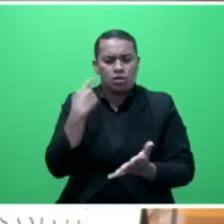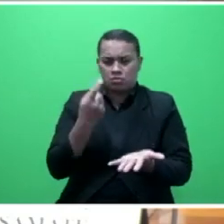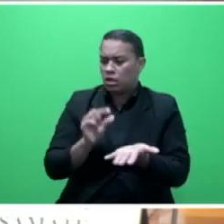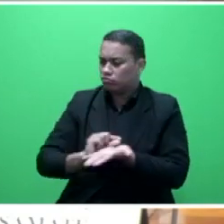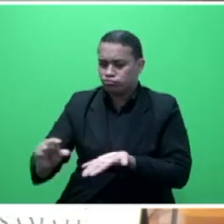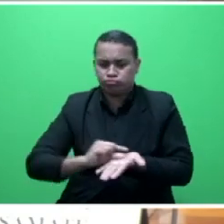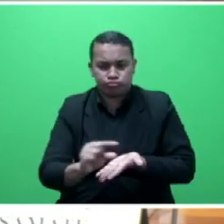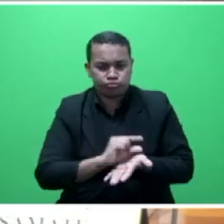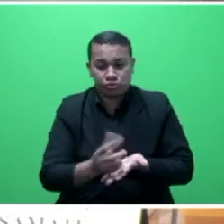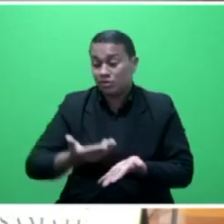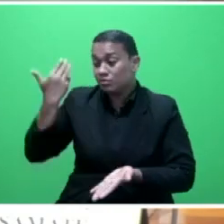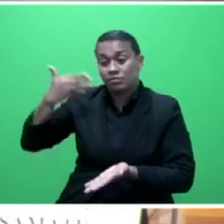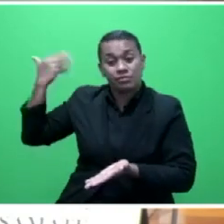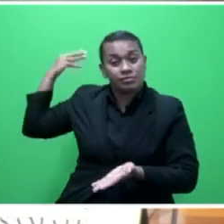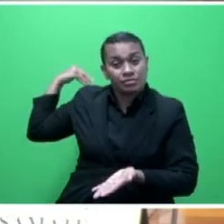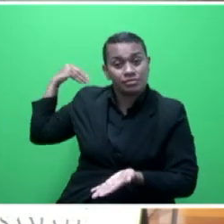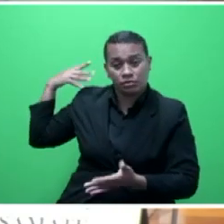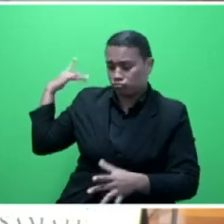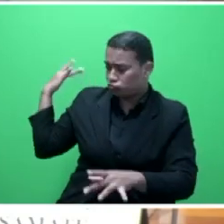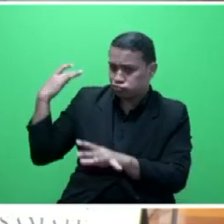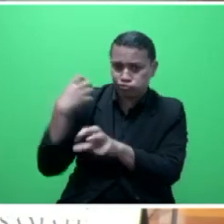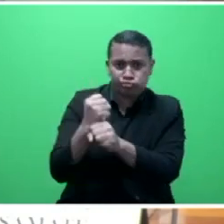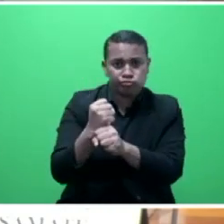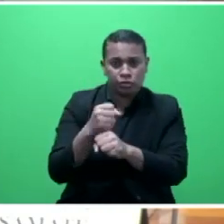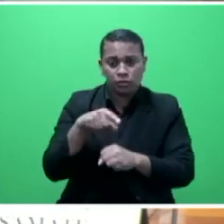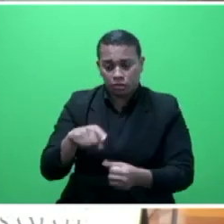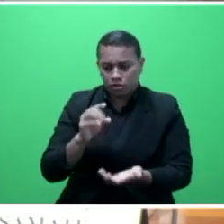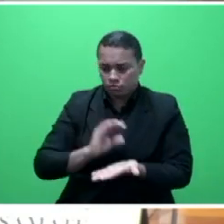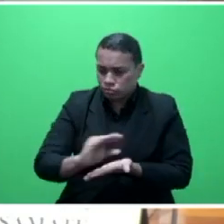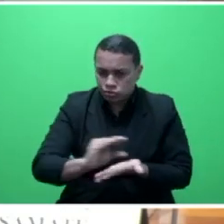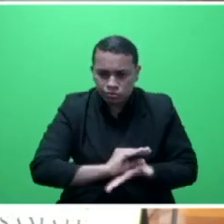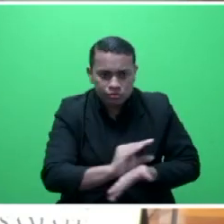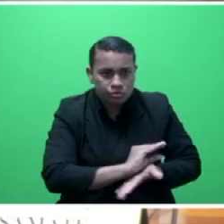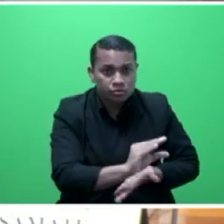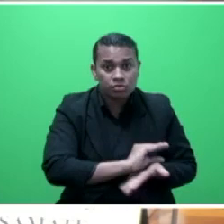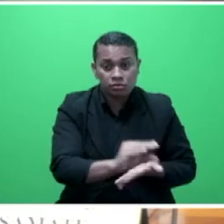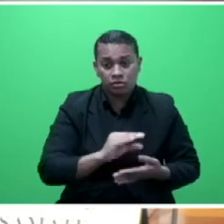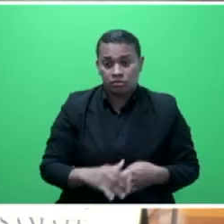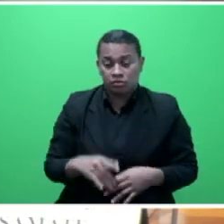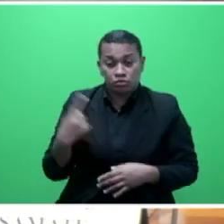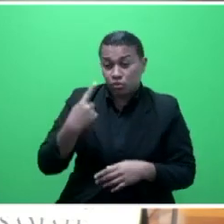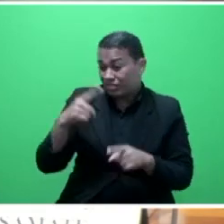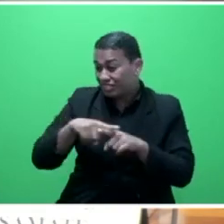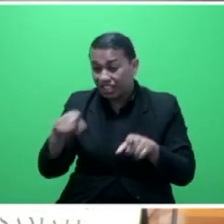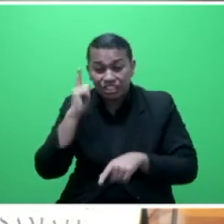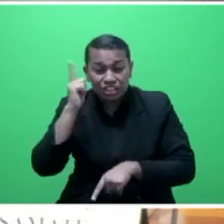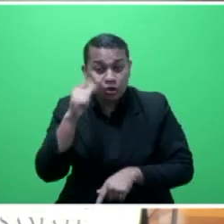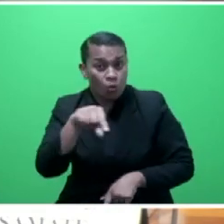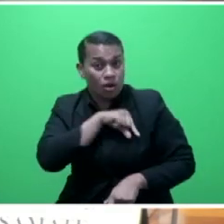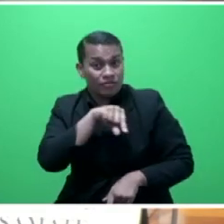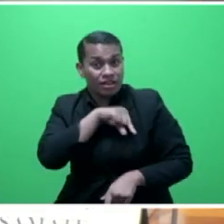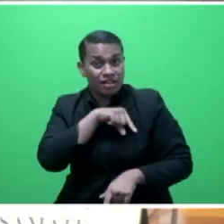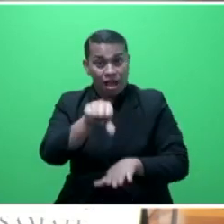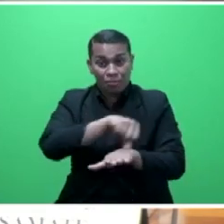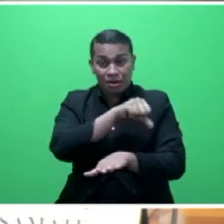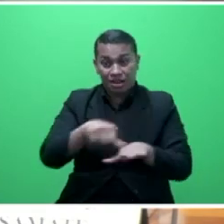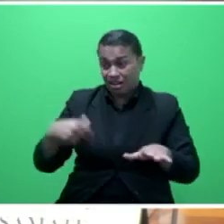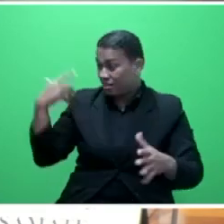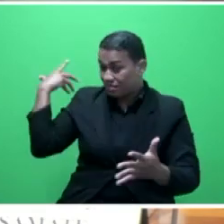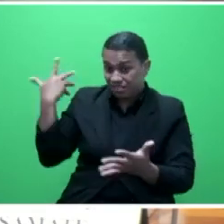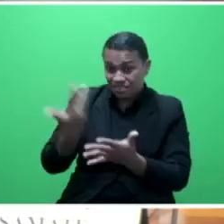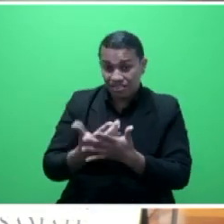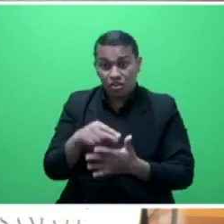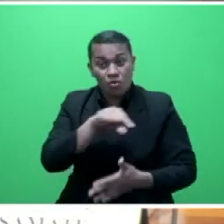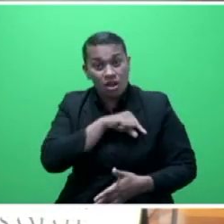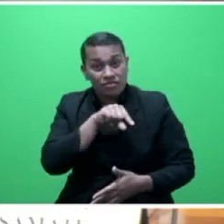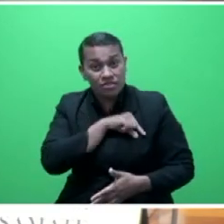issue is this. For example, a teacher may get the full qualifications in April. At the moment, the current policy is the moment they get qualified in April,